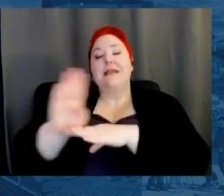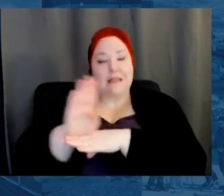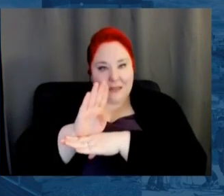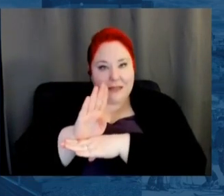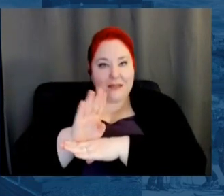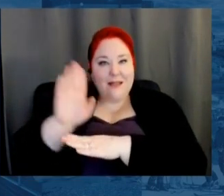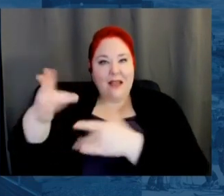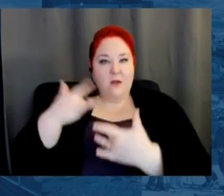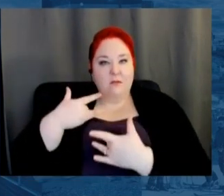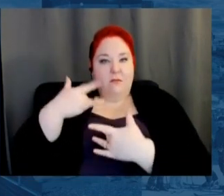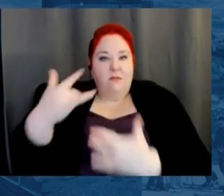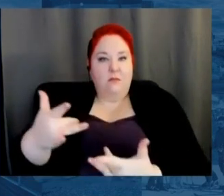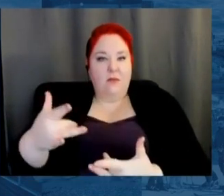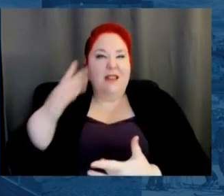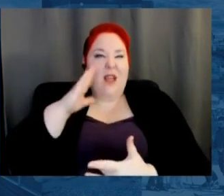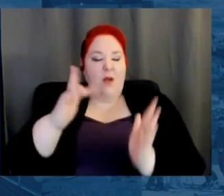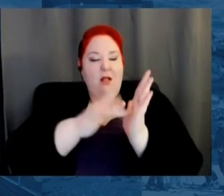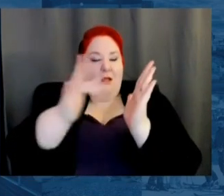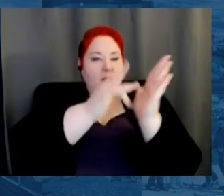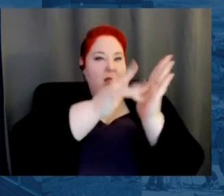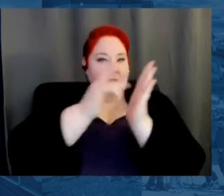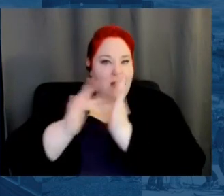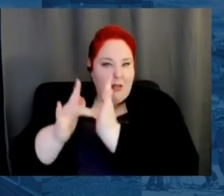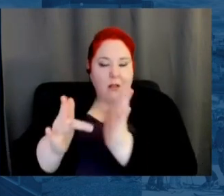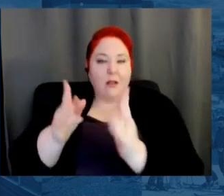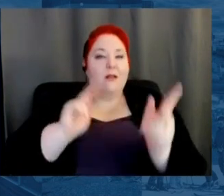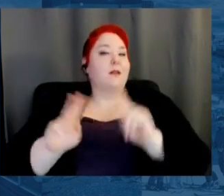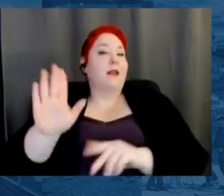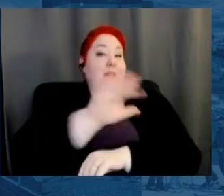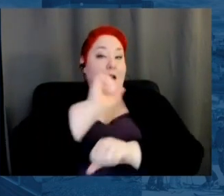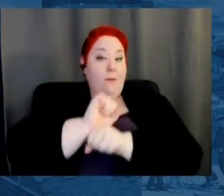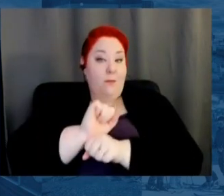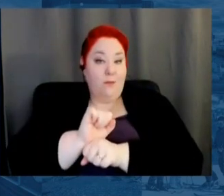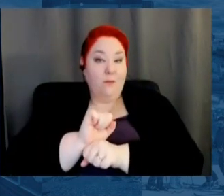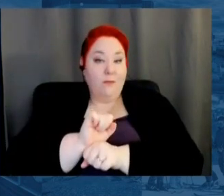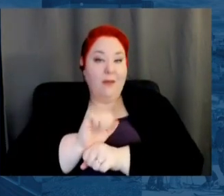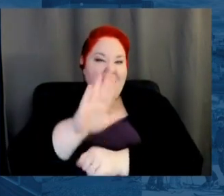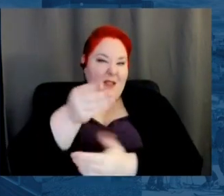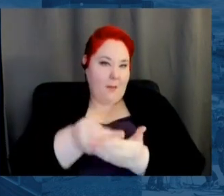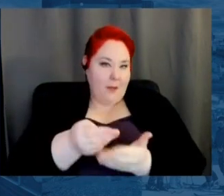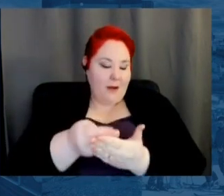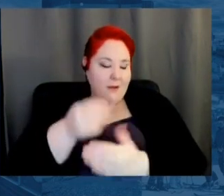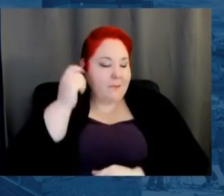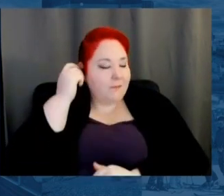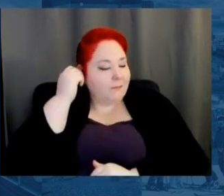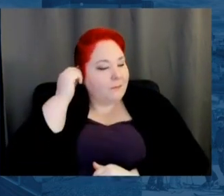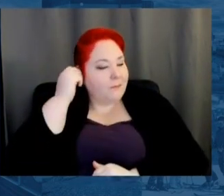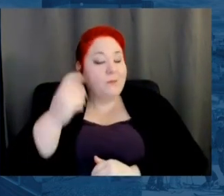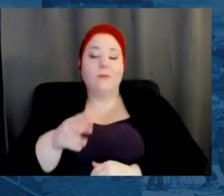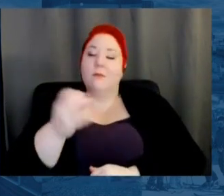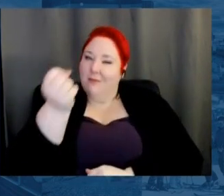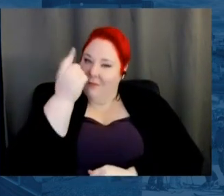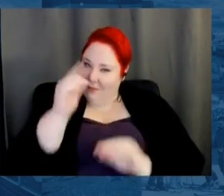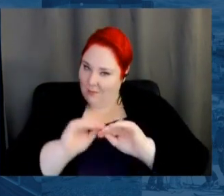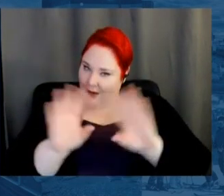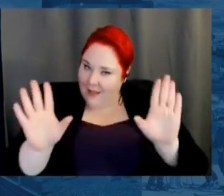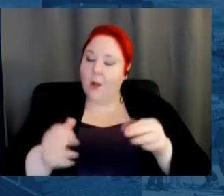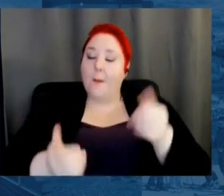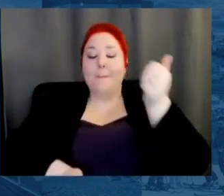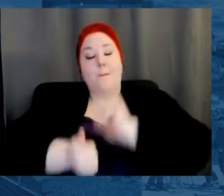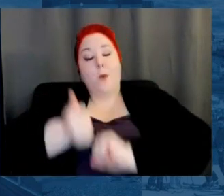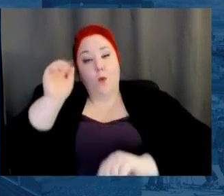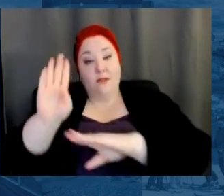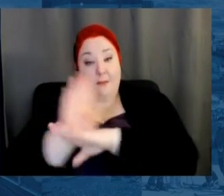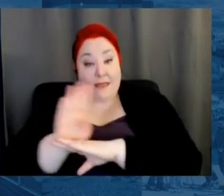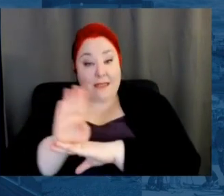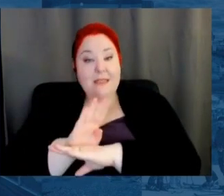bilk New Yorkers out of their hard-earned cash. Let me be clear. The vast majority of New York businesses are honest and